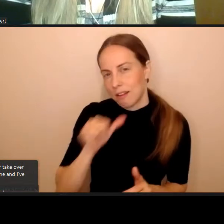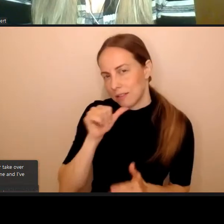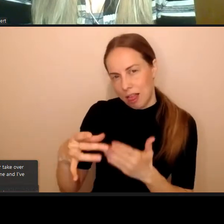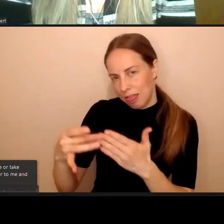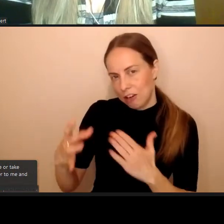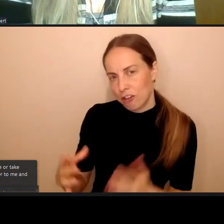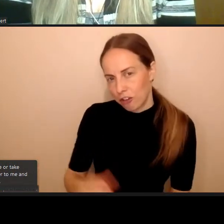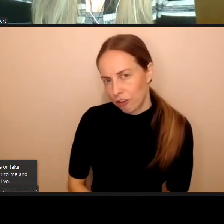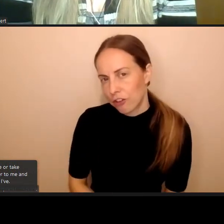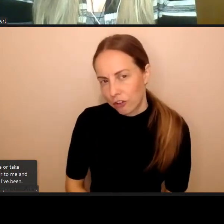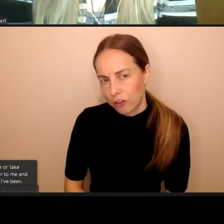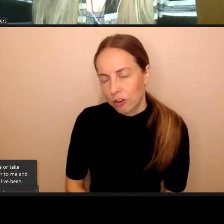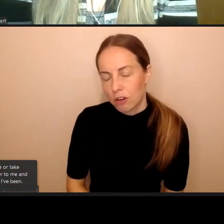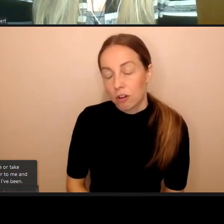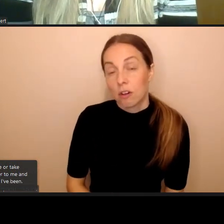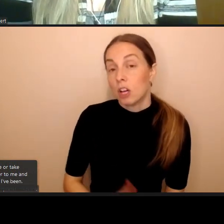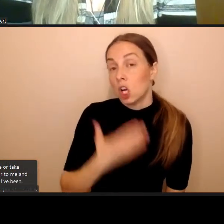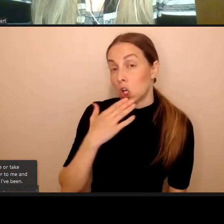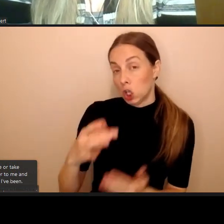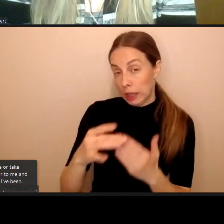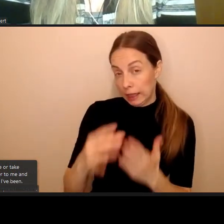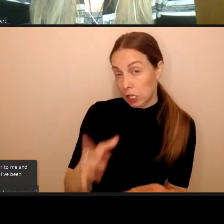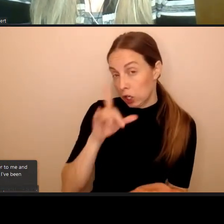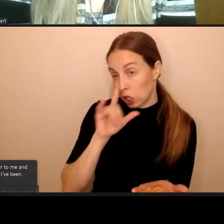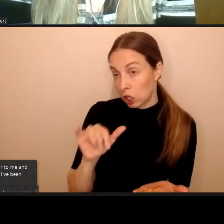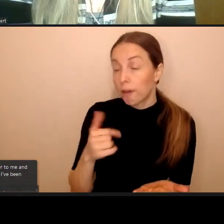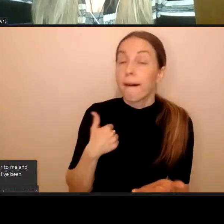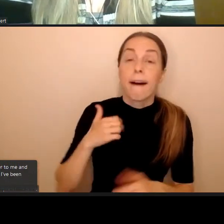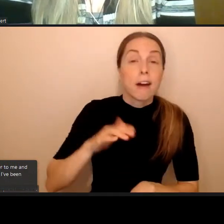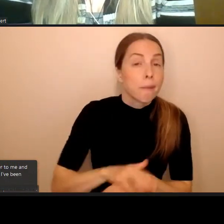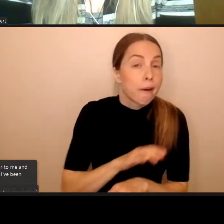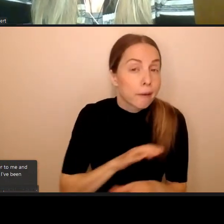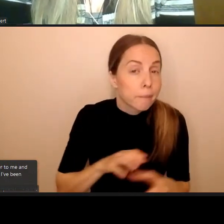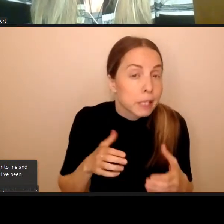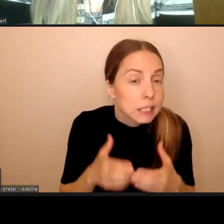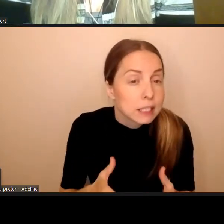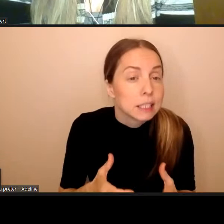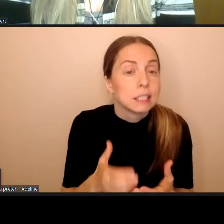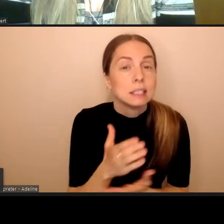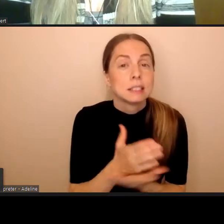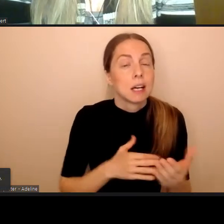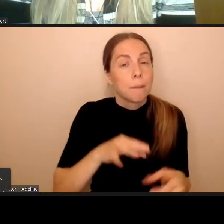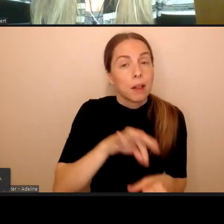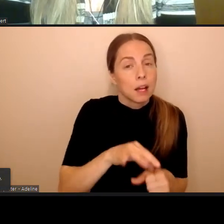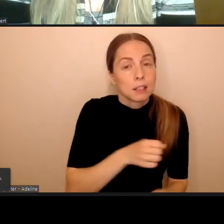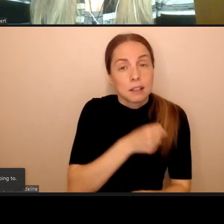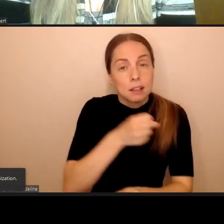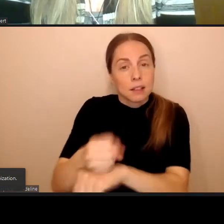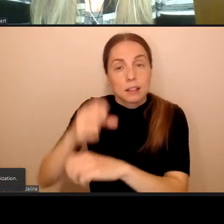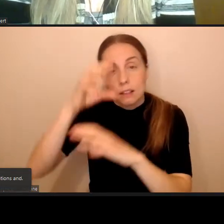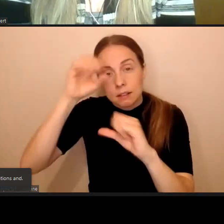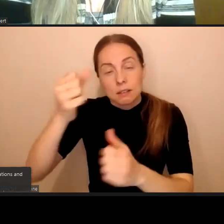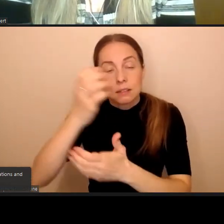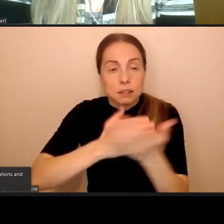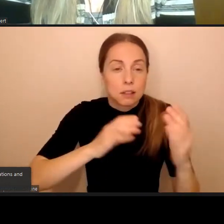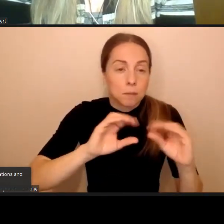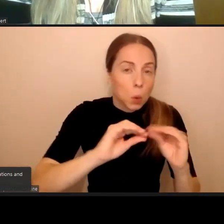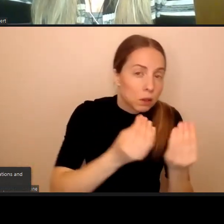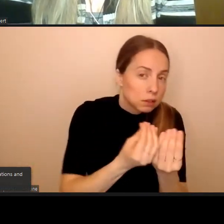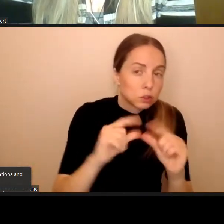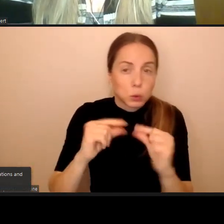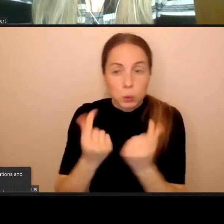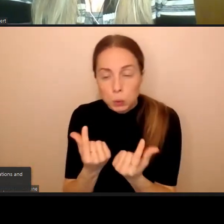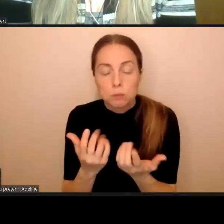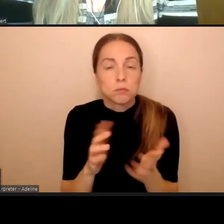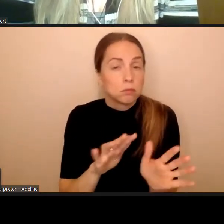of committees and I've been graciously elected some presidents of some organizations and groups for a while.